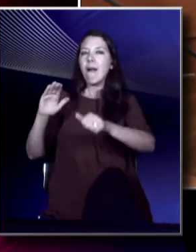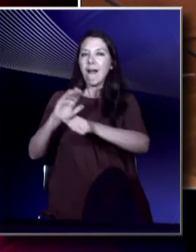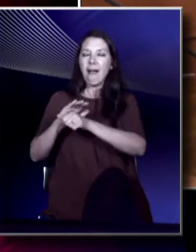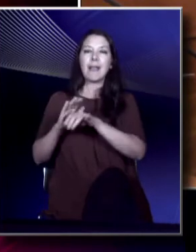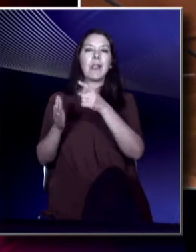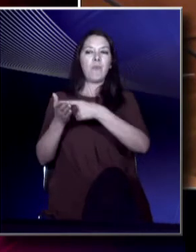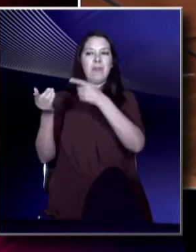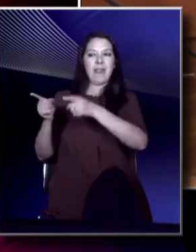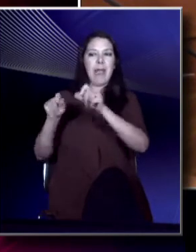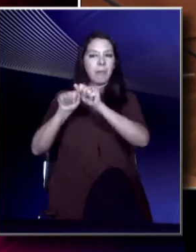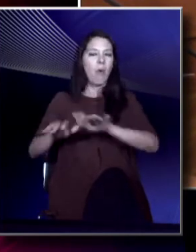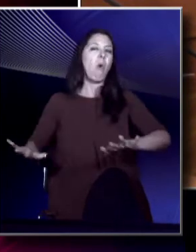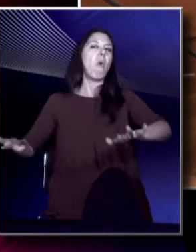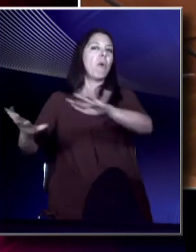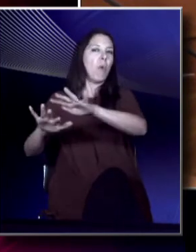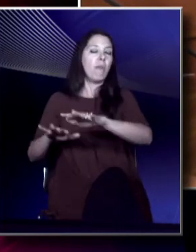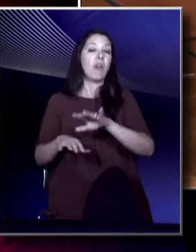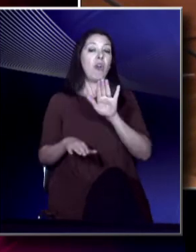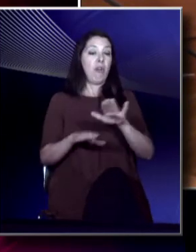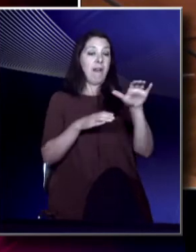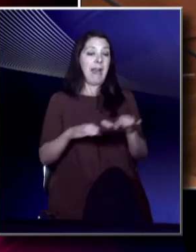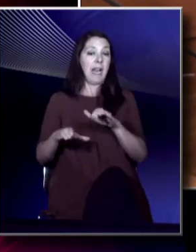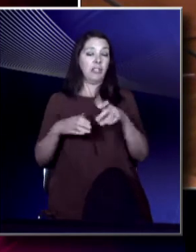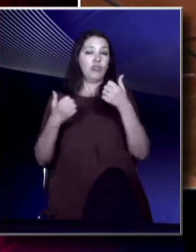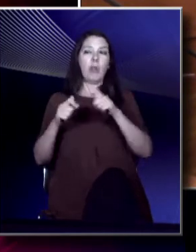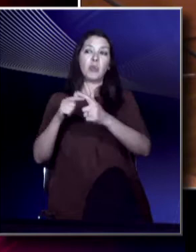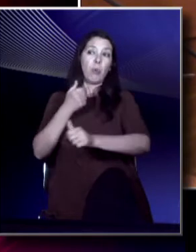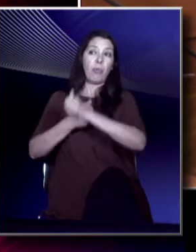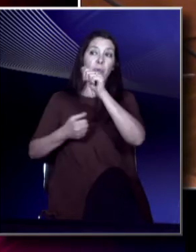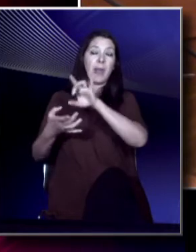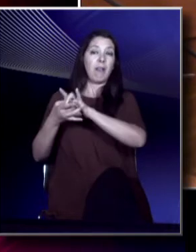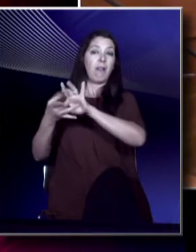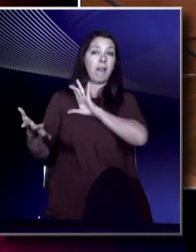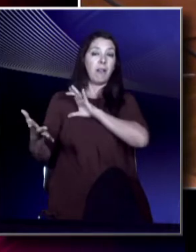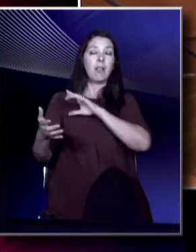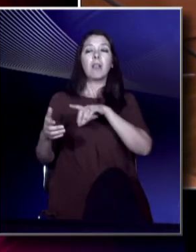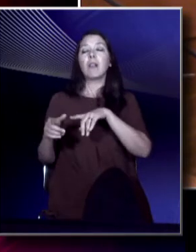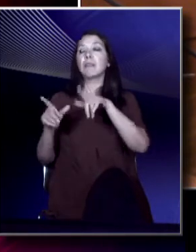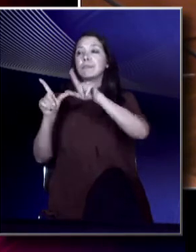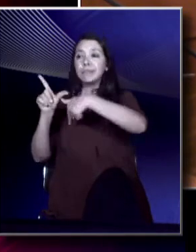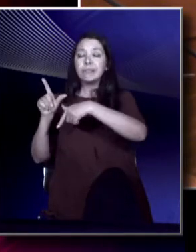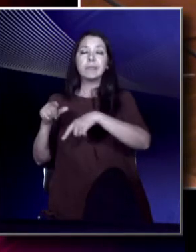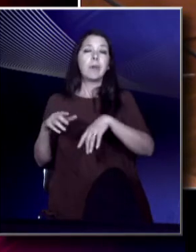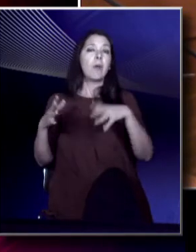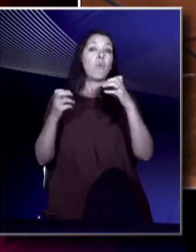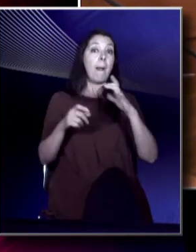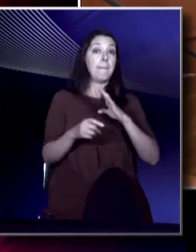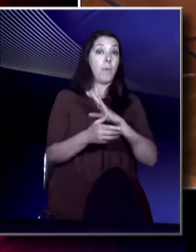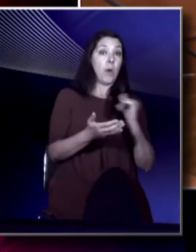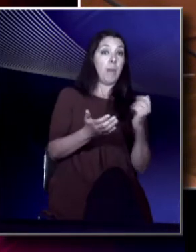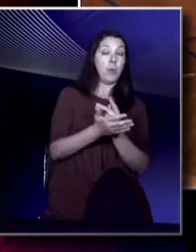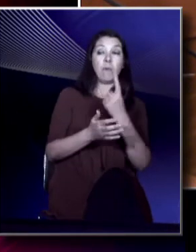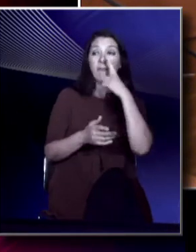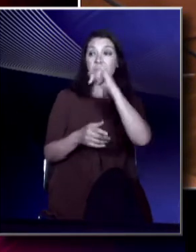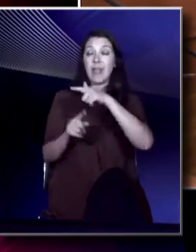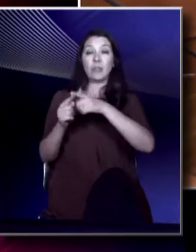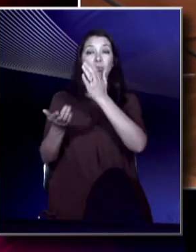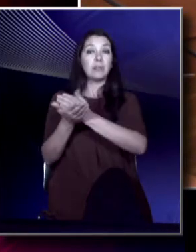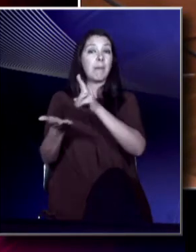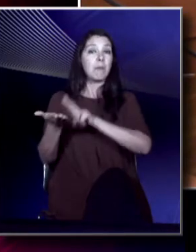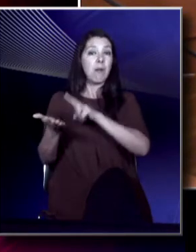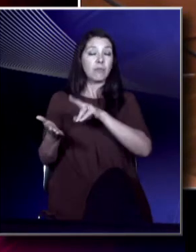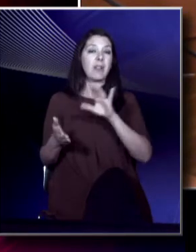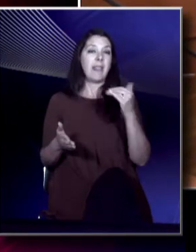Central Cooperative. Her actions of threatening to end the contract and seeking board approval for the ability to end contracts at the January